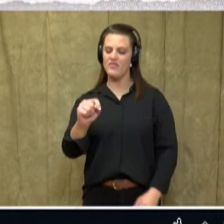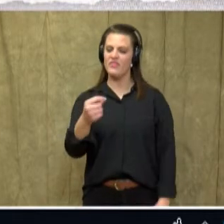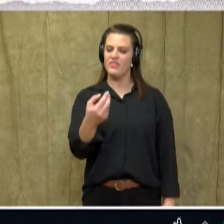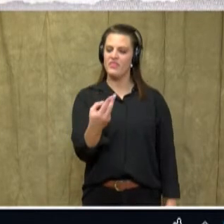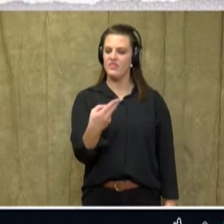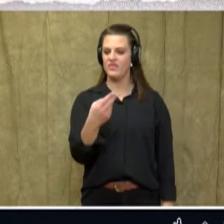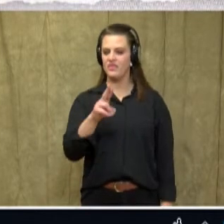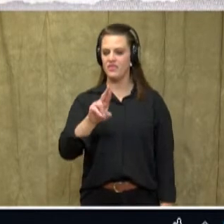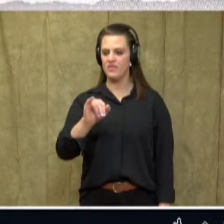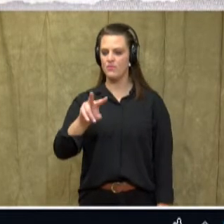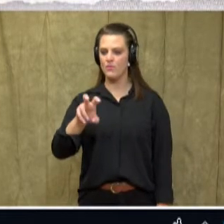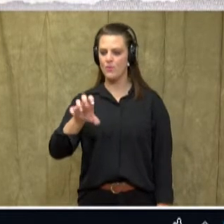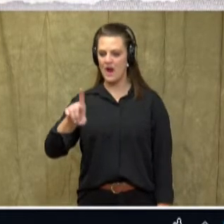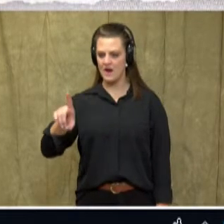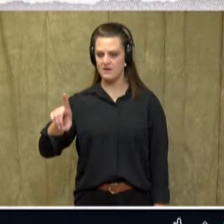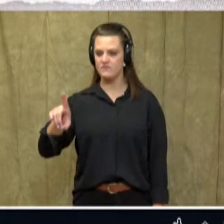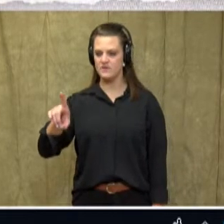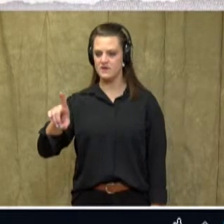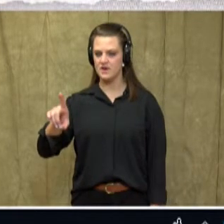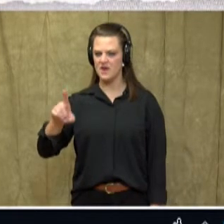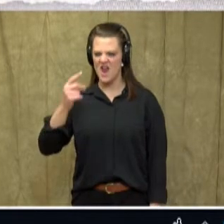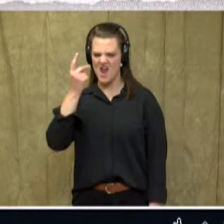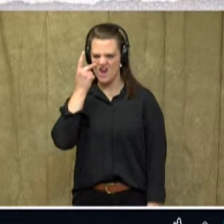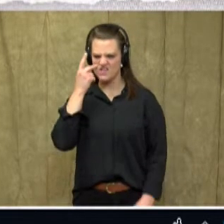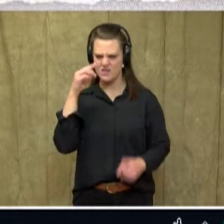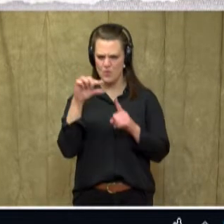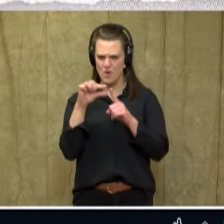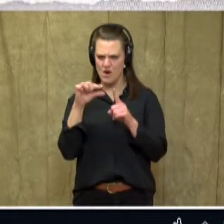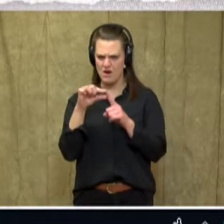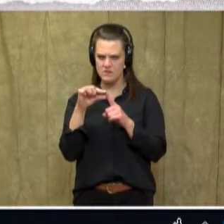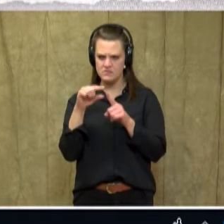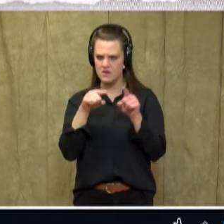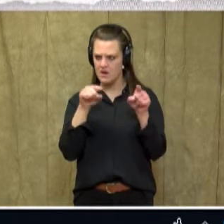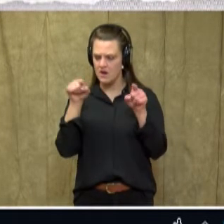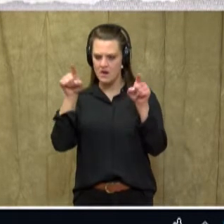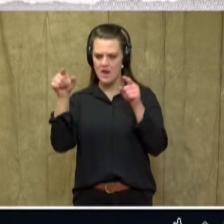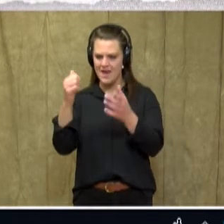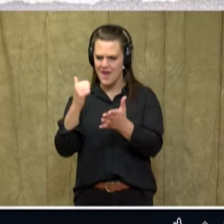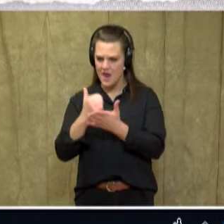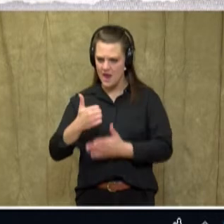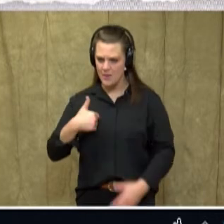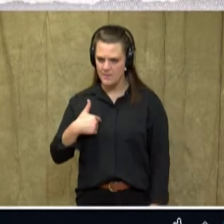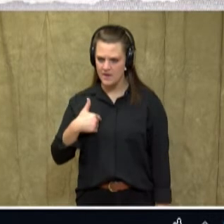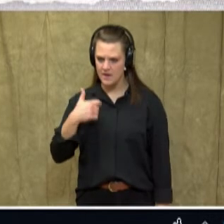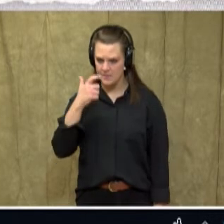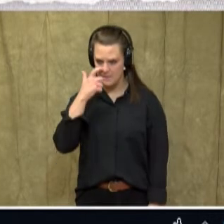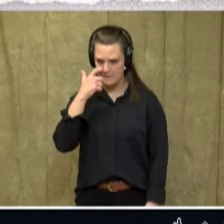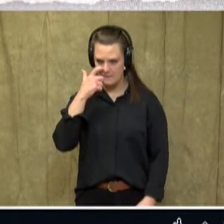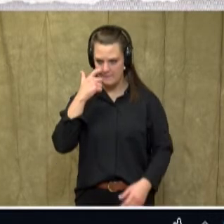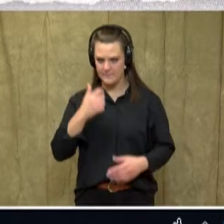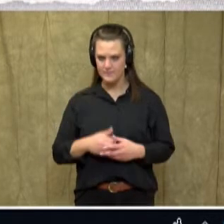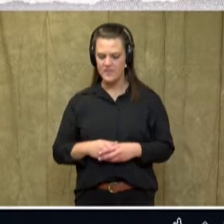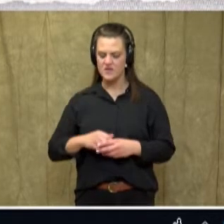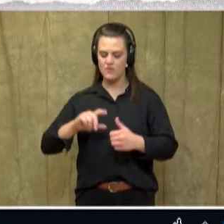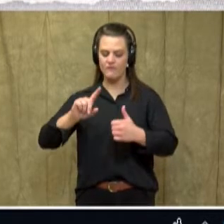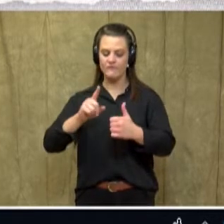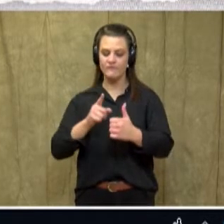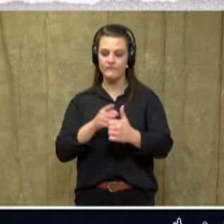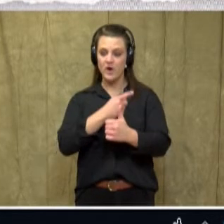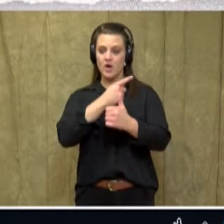I see some words that are going to help me. Look right here, boys and girls. First